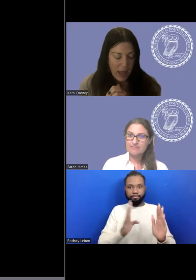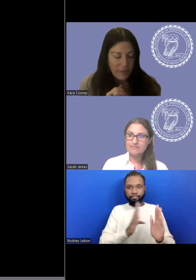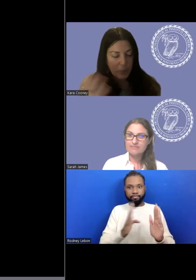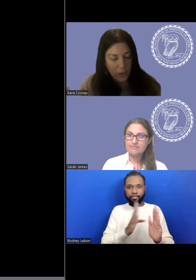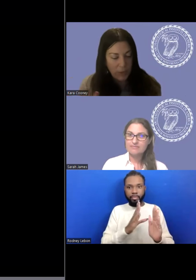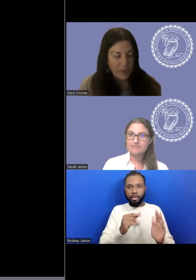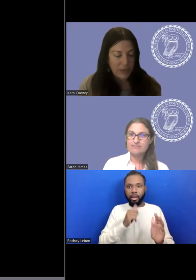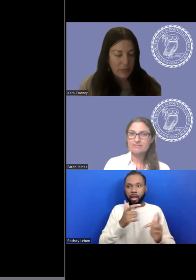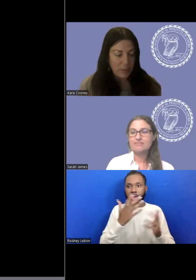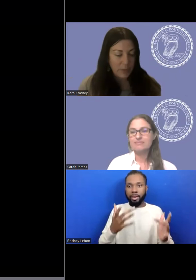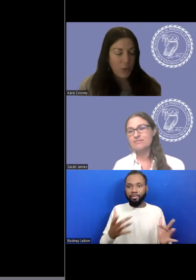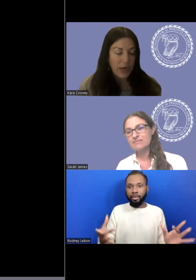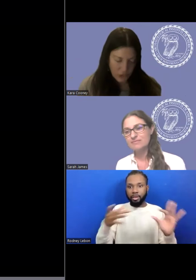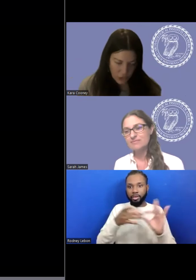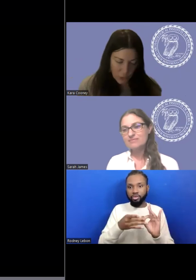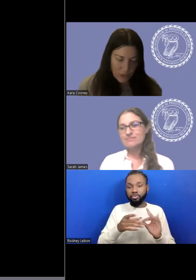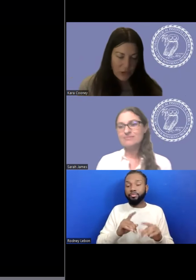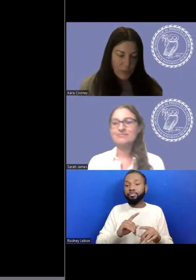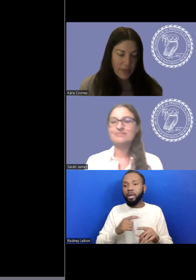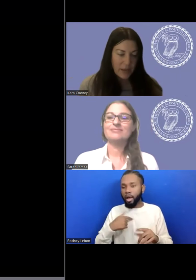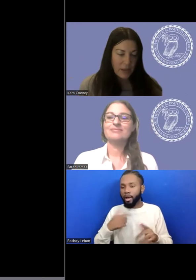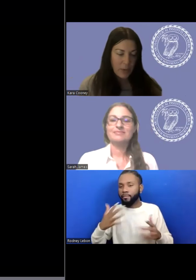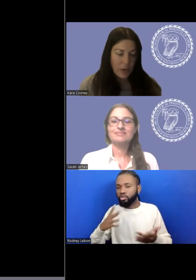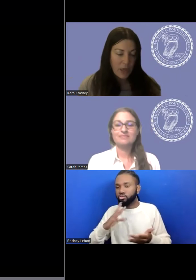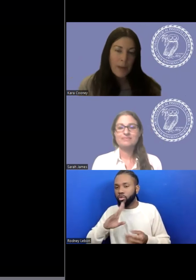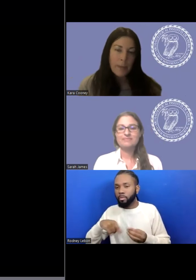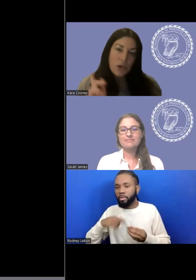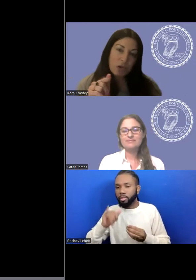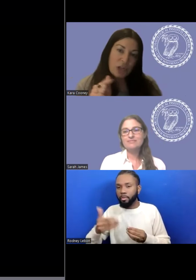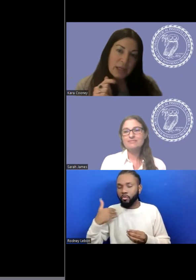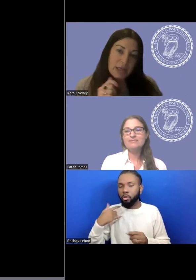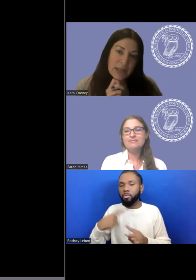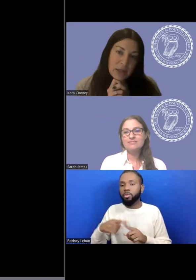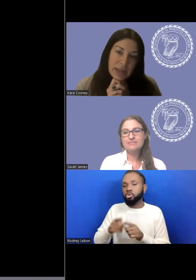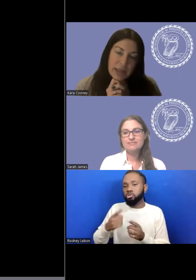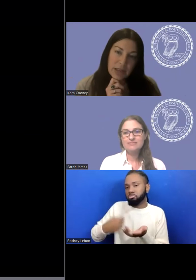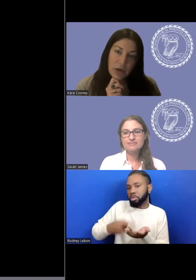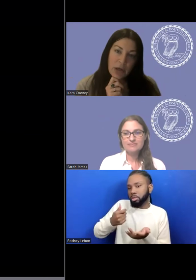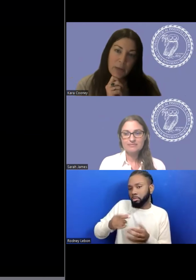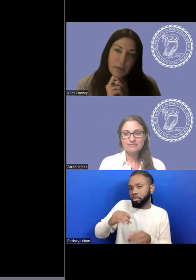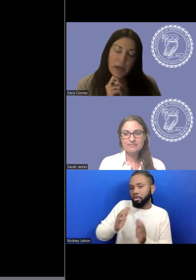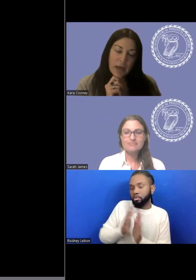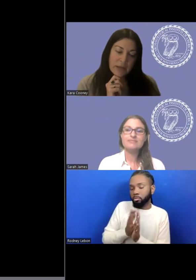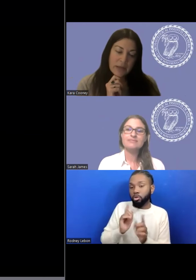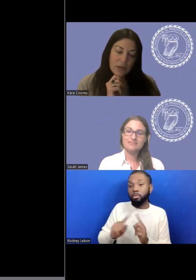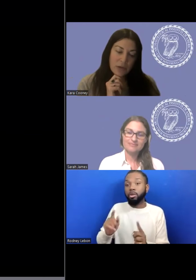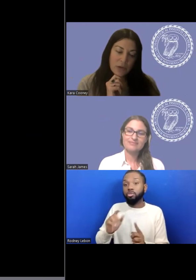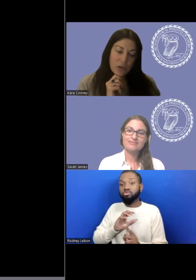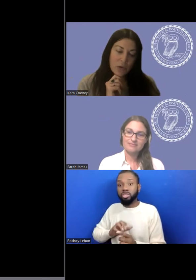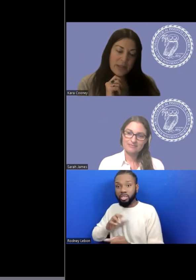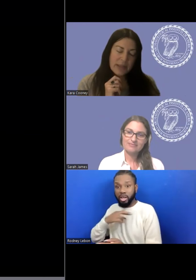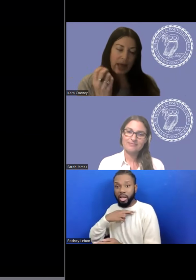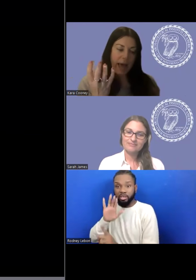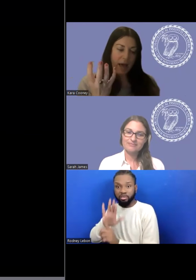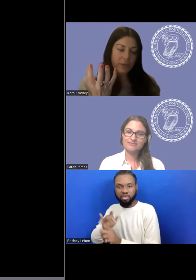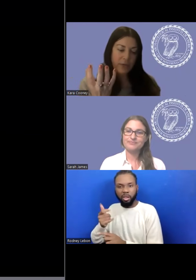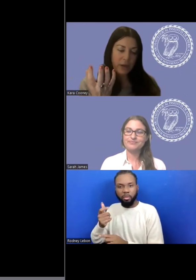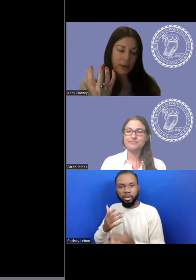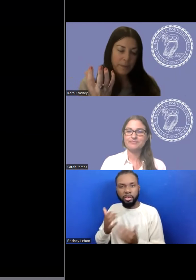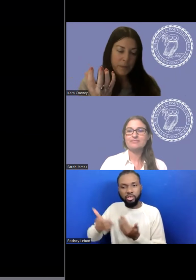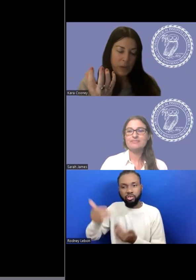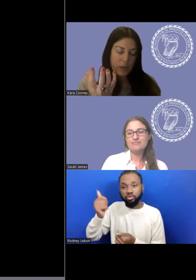And I've spoken about this before, and I do touch upon that in the book, but Christianity is a little easier because you still